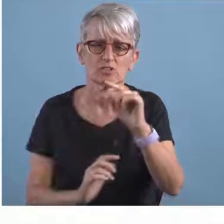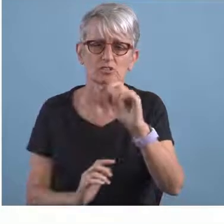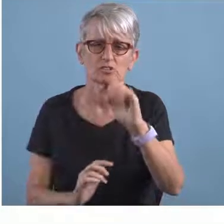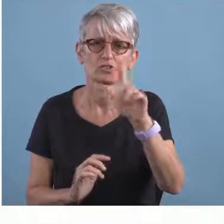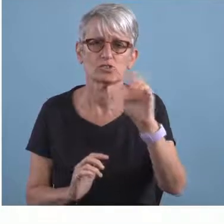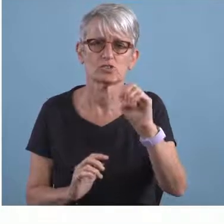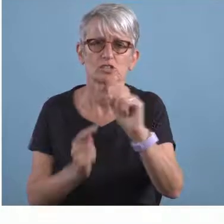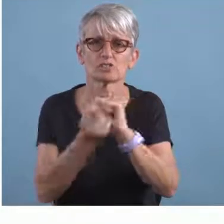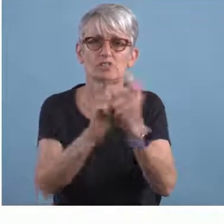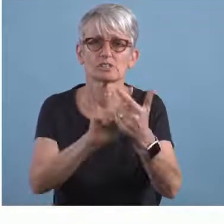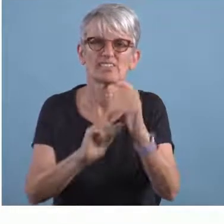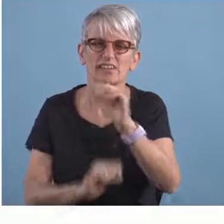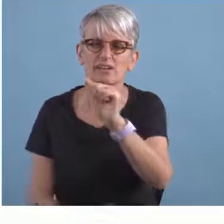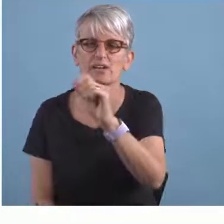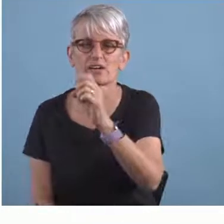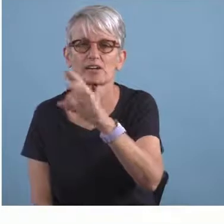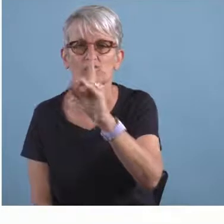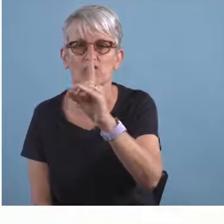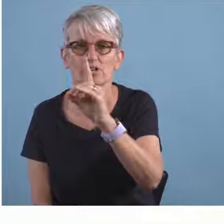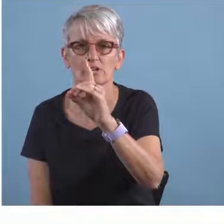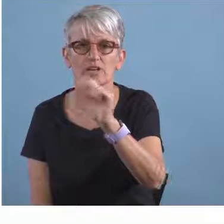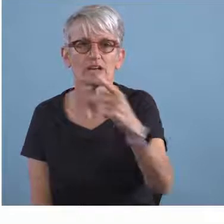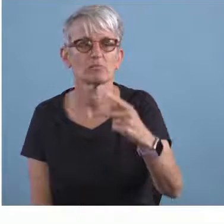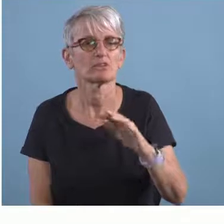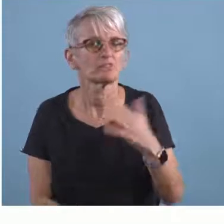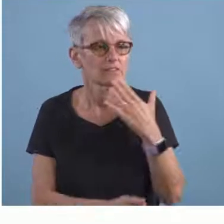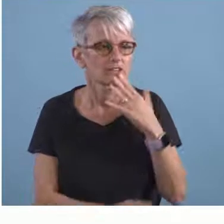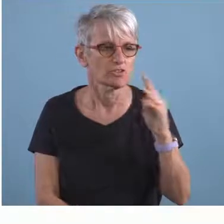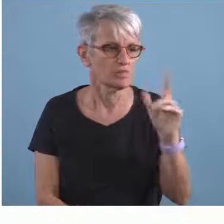an Android app. Thank you, Melanie.